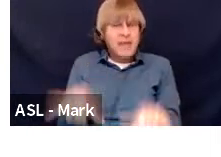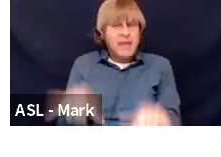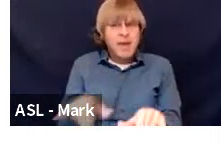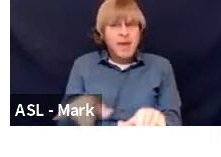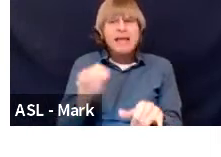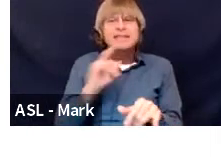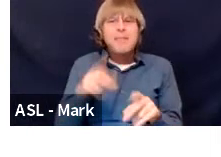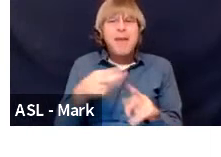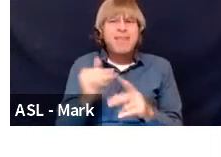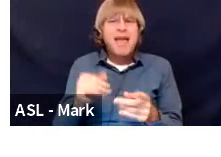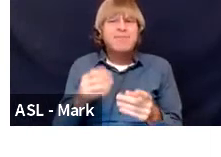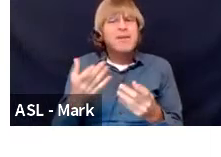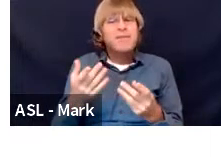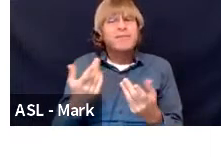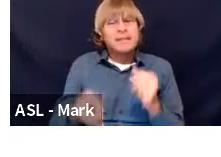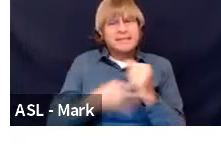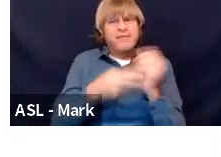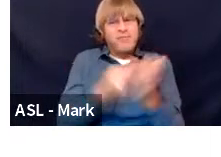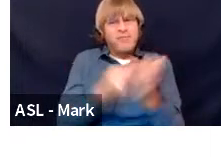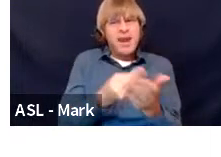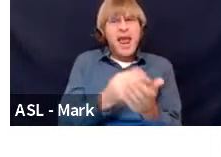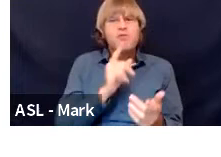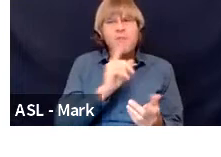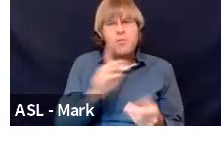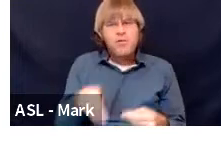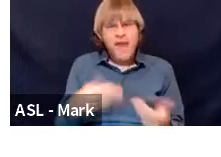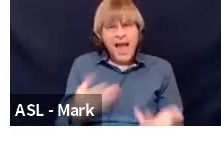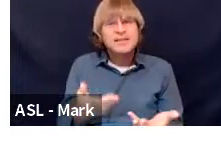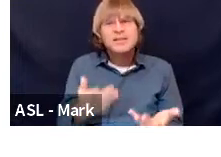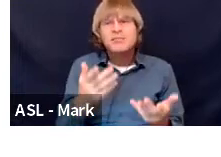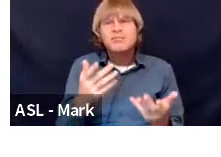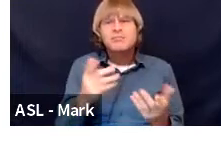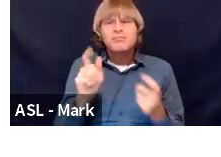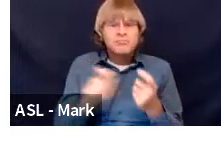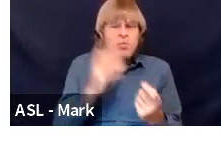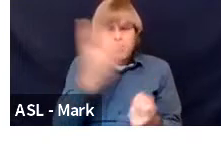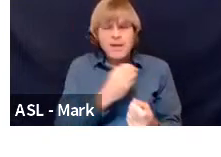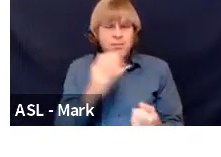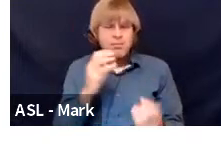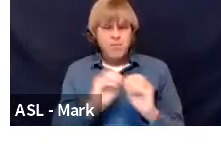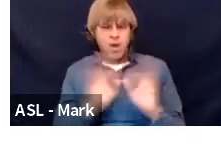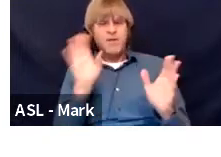about efficiencies. It really does provide crisp, vivid imagery,